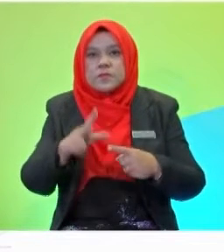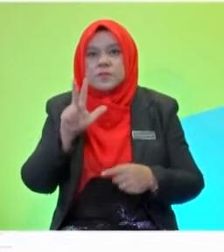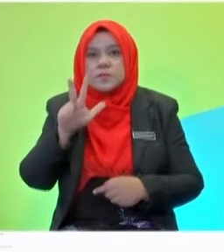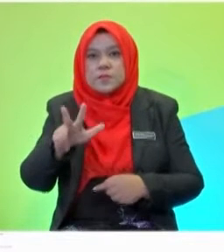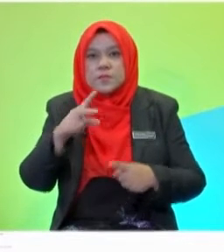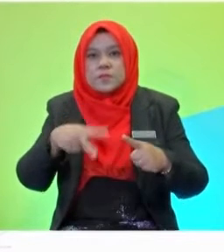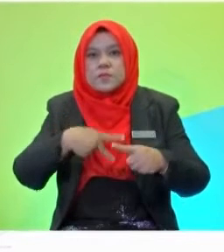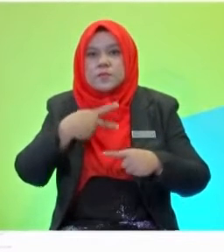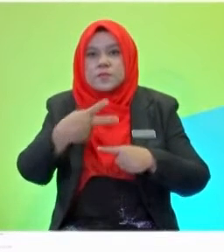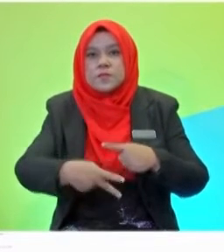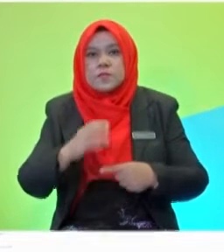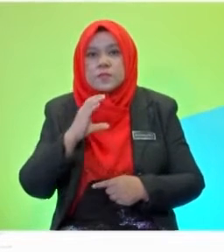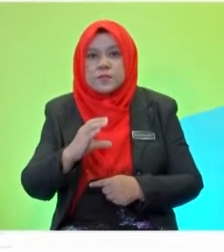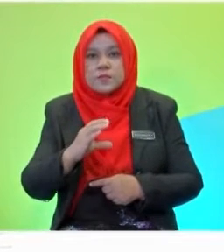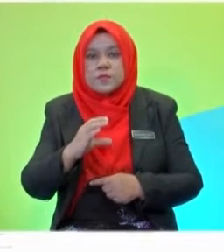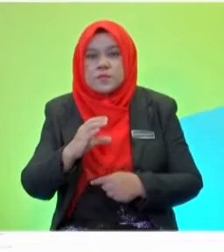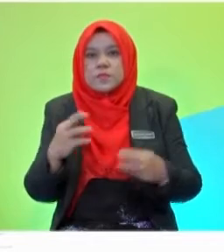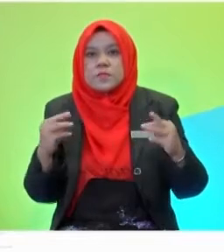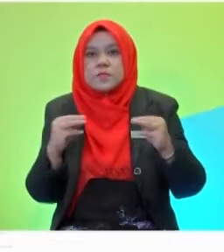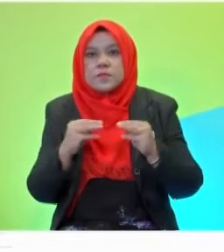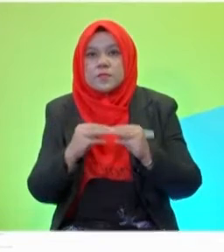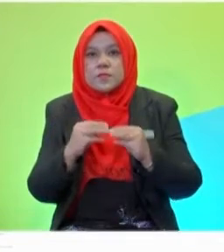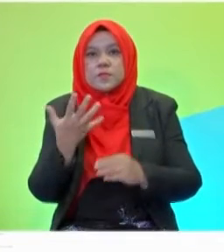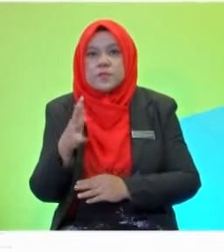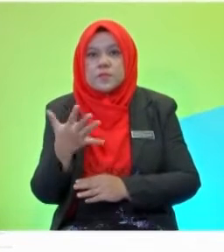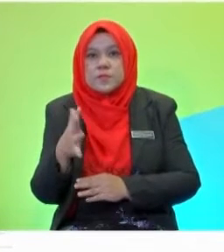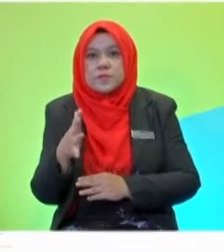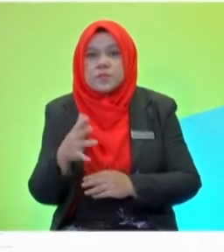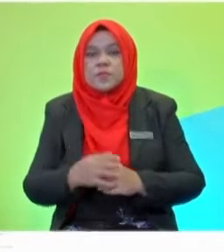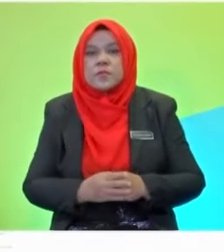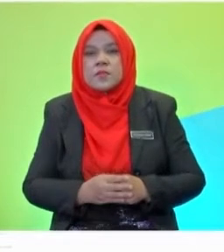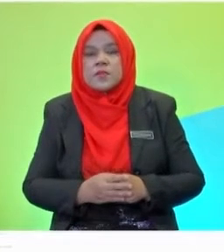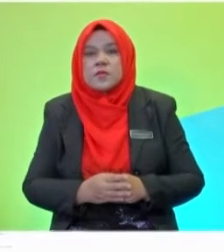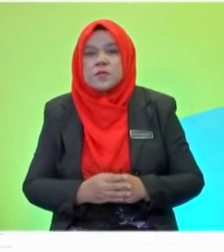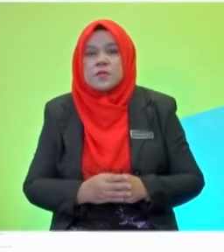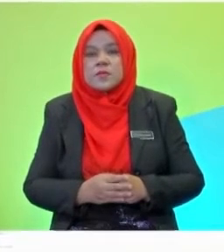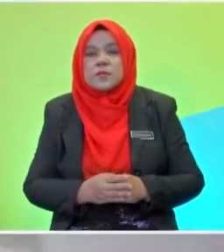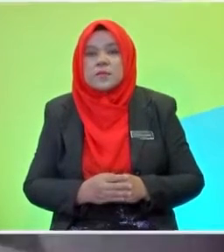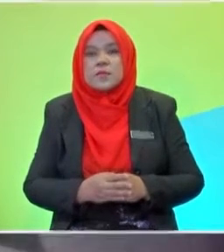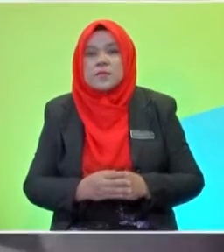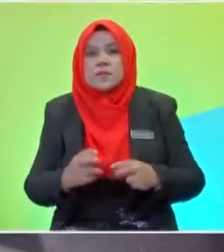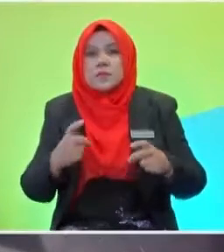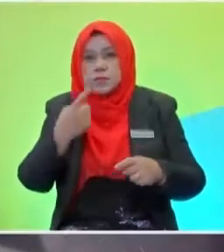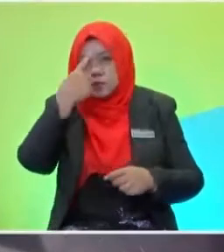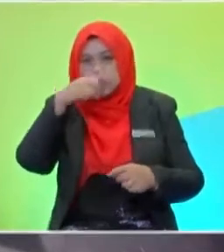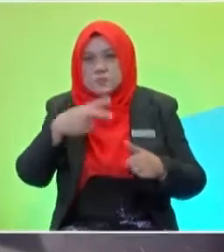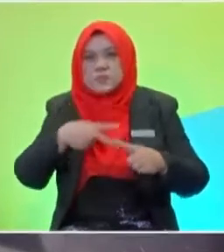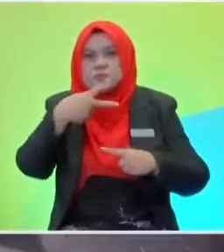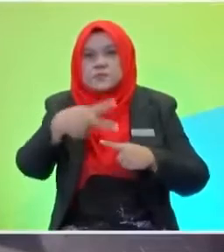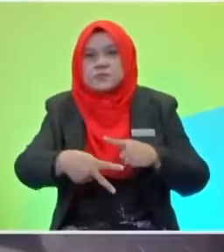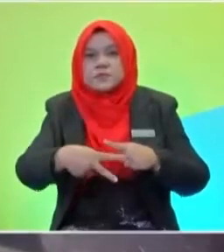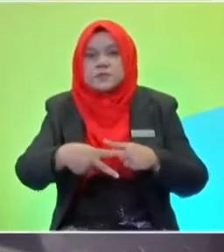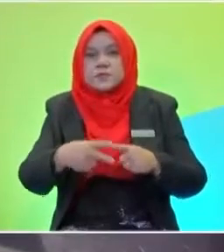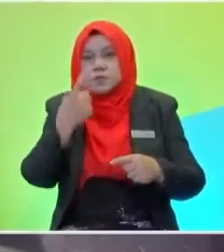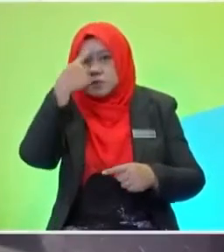3. Times C. Equals to 15. Equals to 15. Okay. Okay. In multiplication, if you want to find the